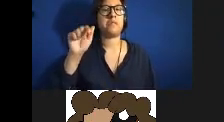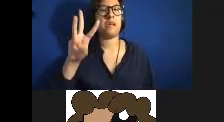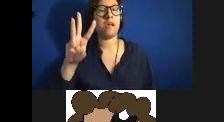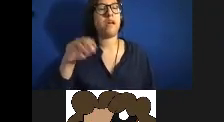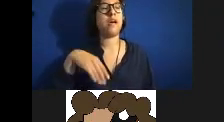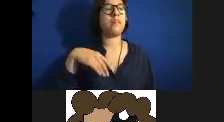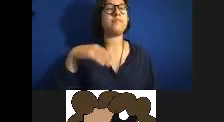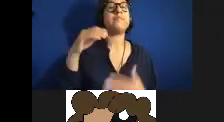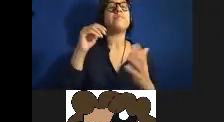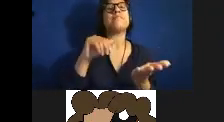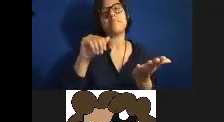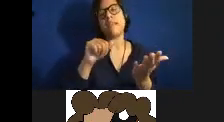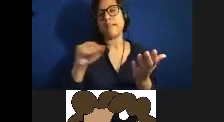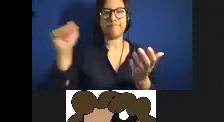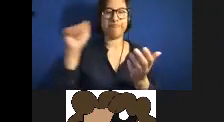was